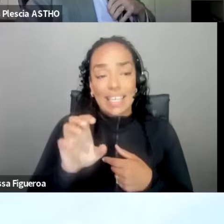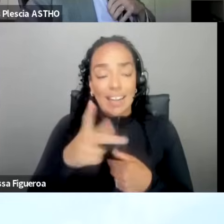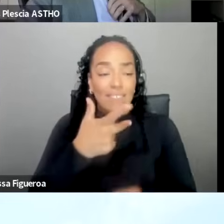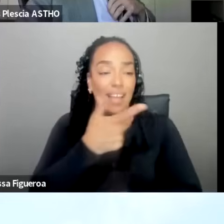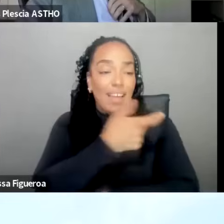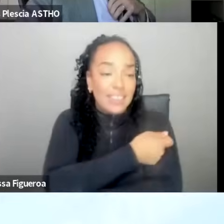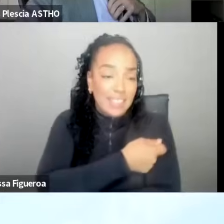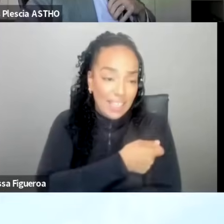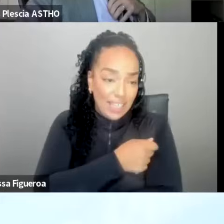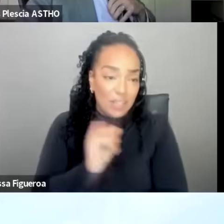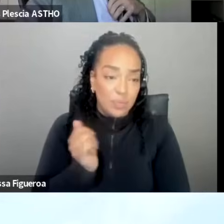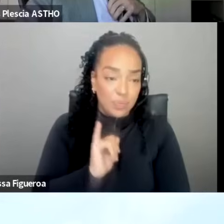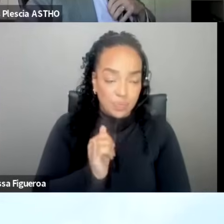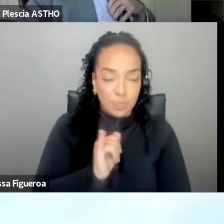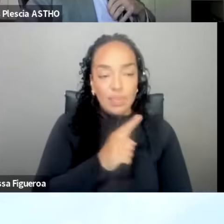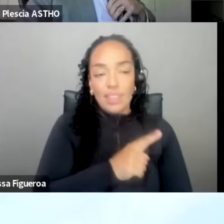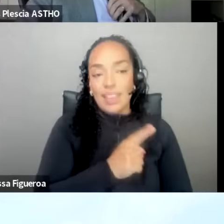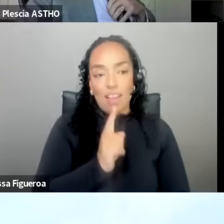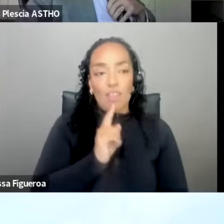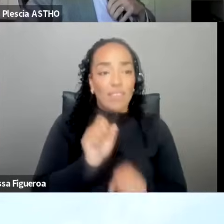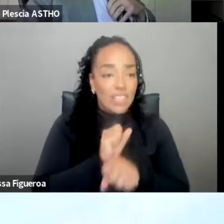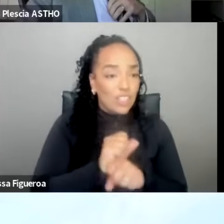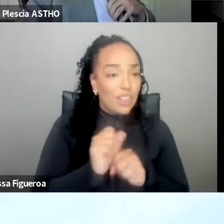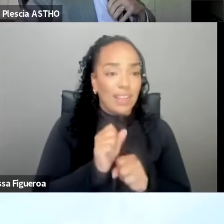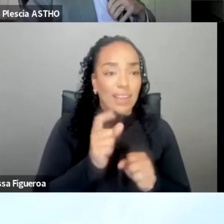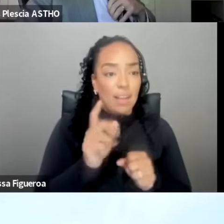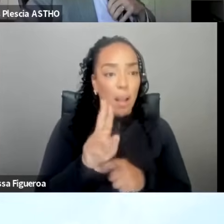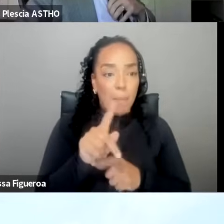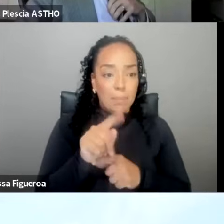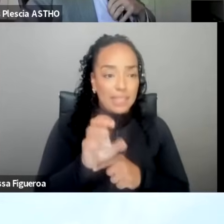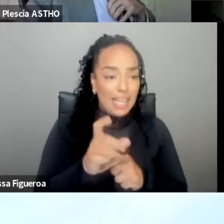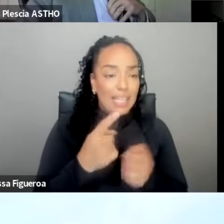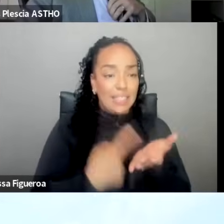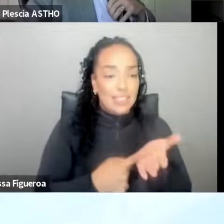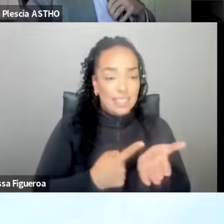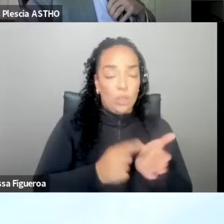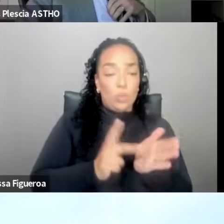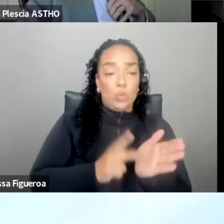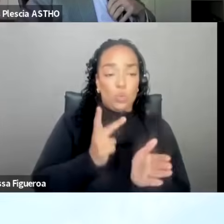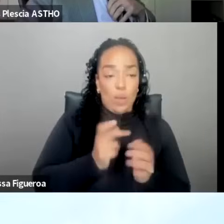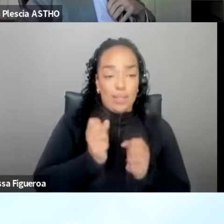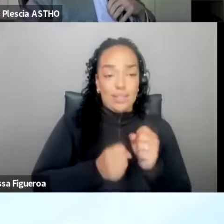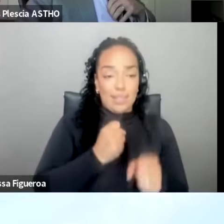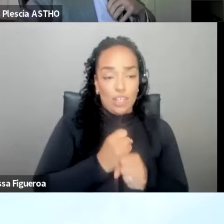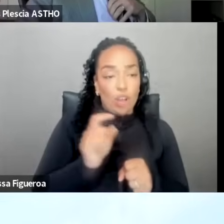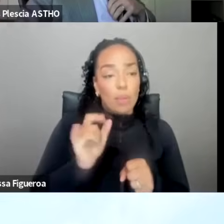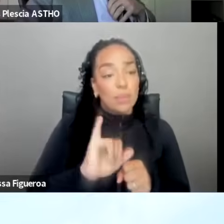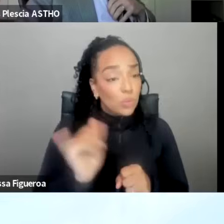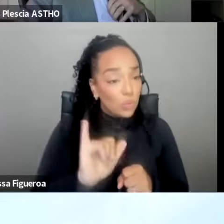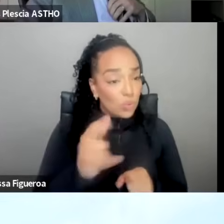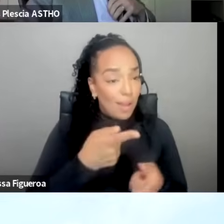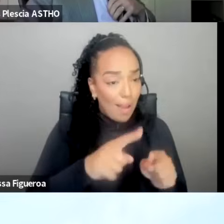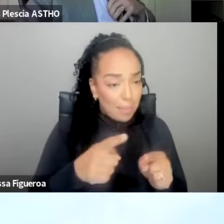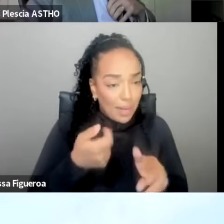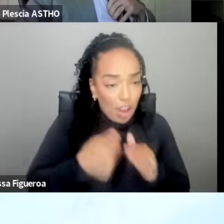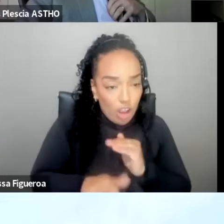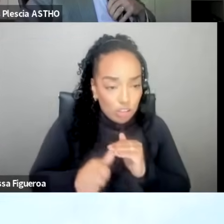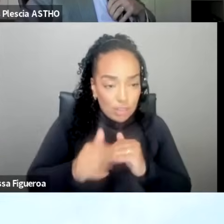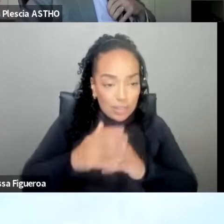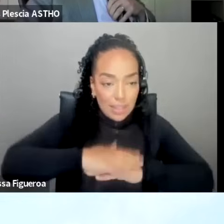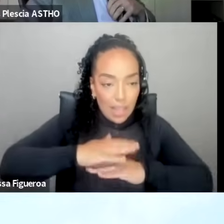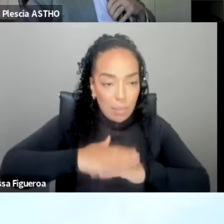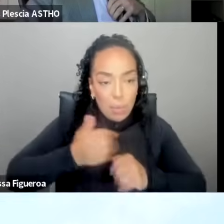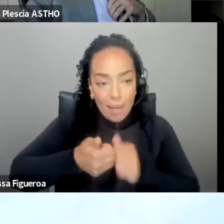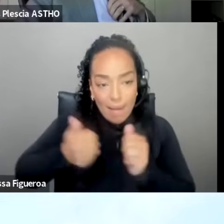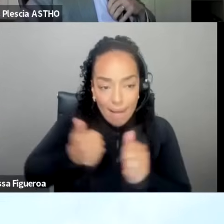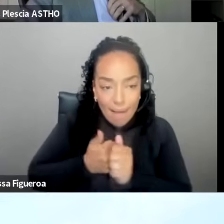So they're officially updated and discussed twice a year, but that is all still happening under the table behind the scenes.